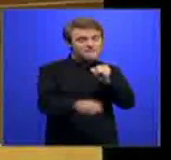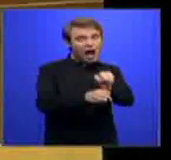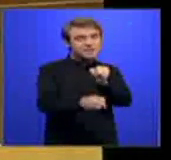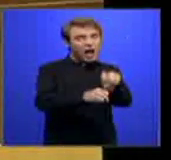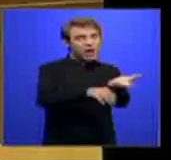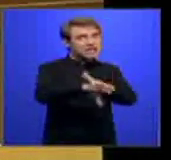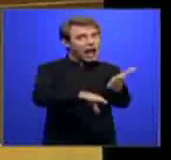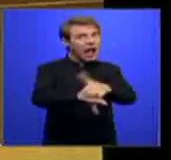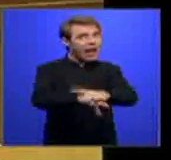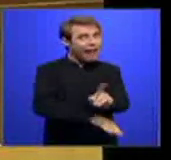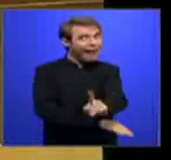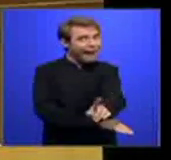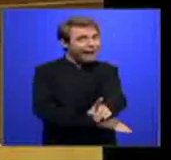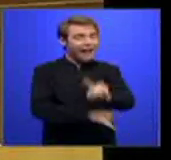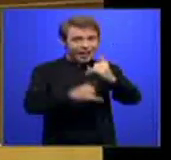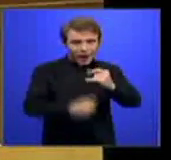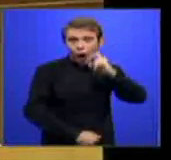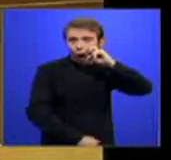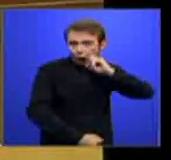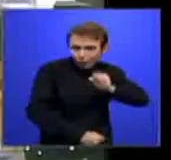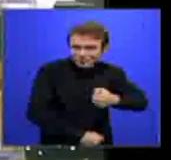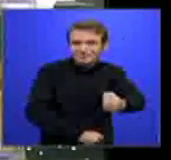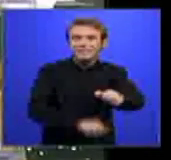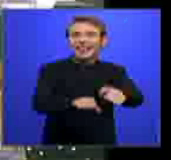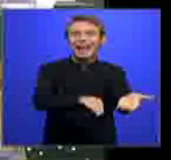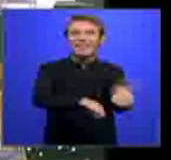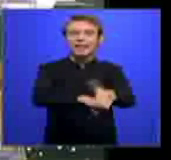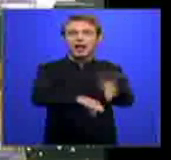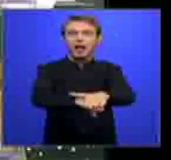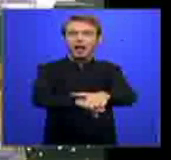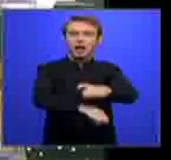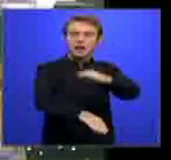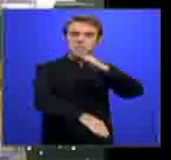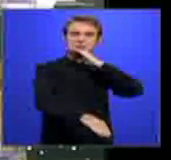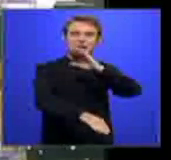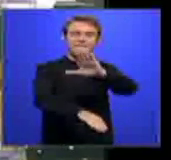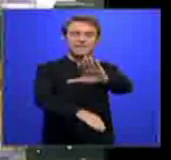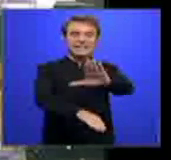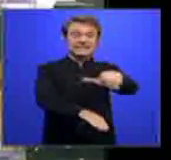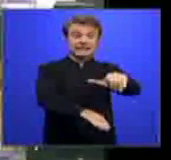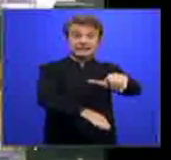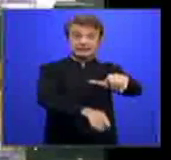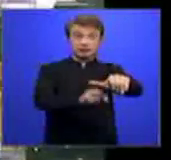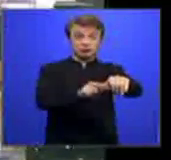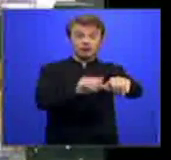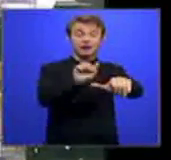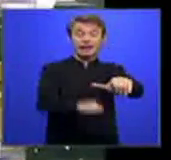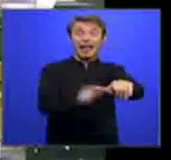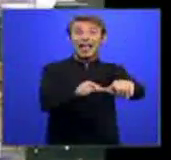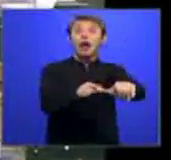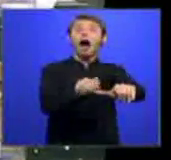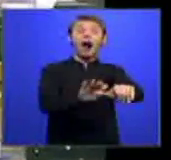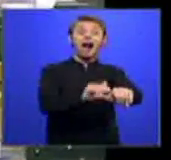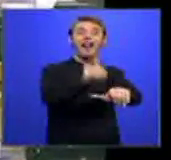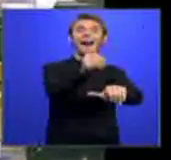an average baseline of 56 years in 2009 to 60